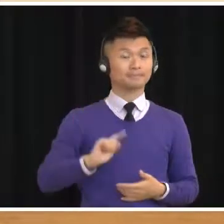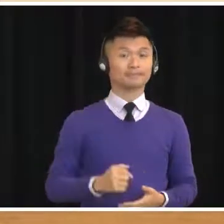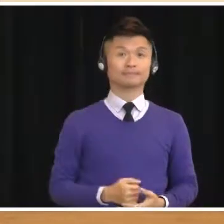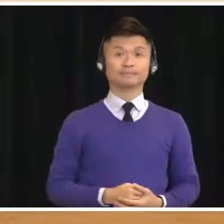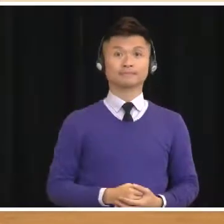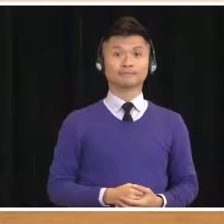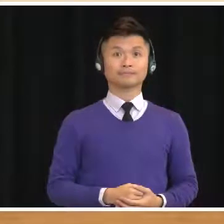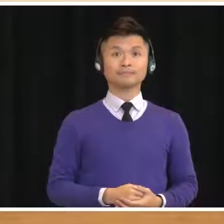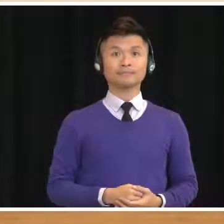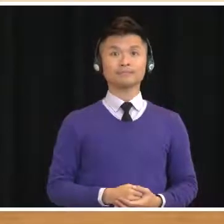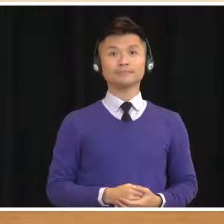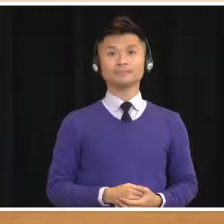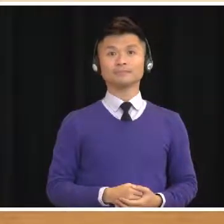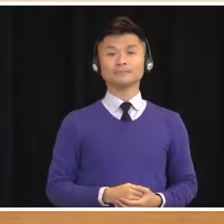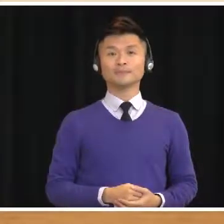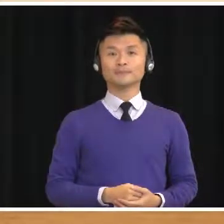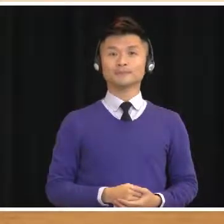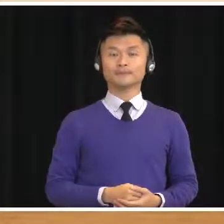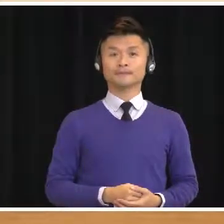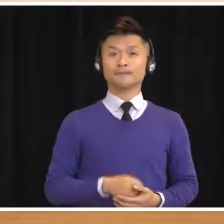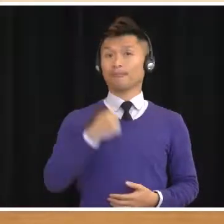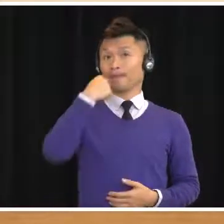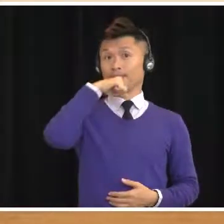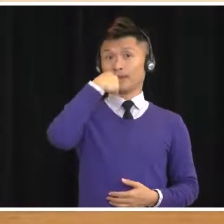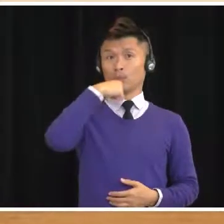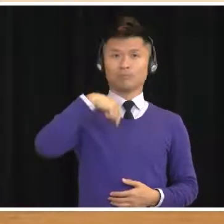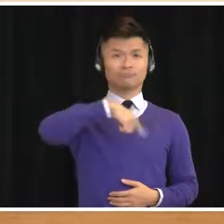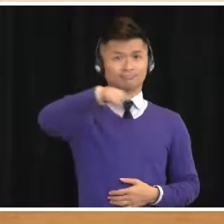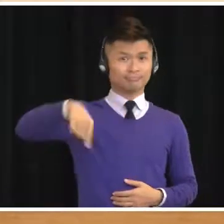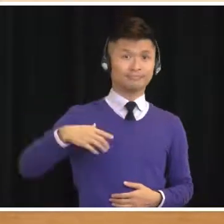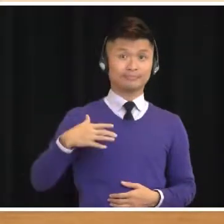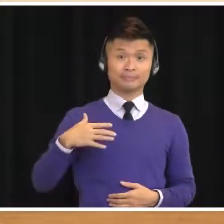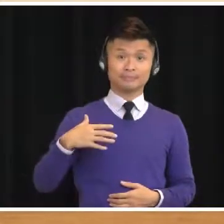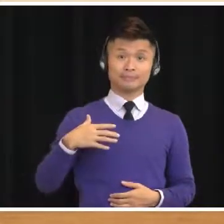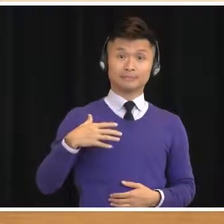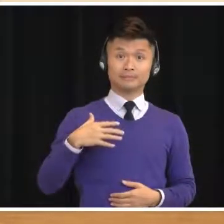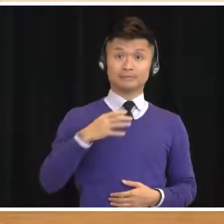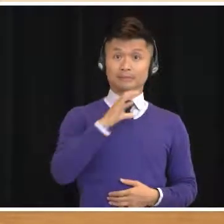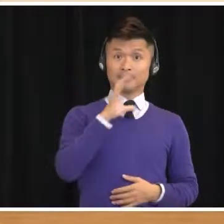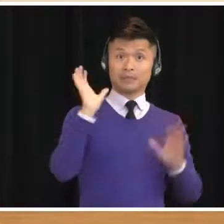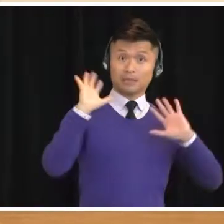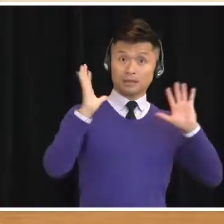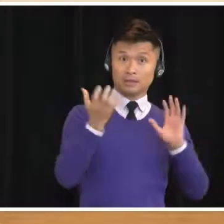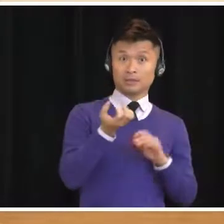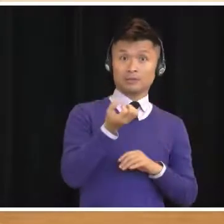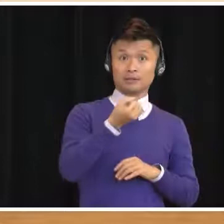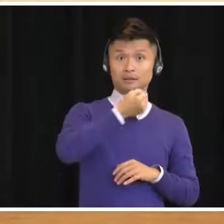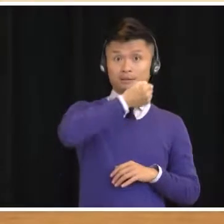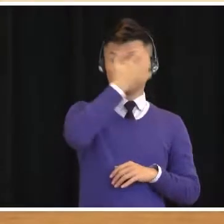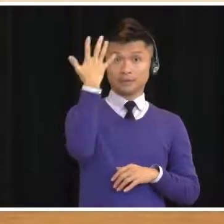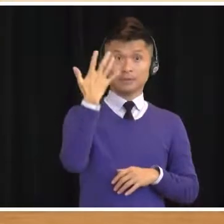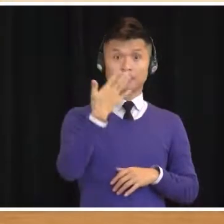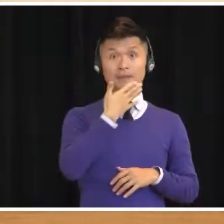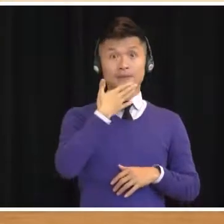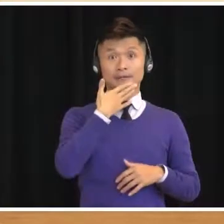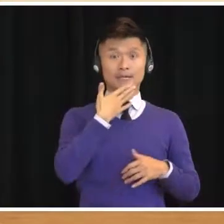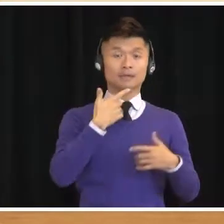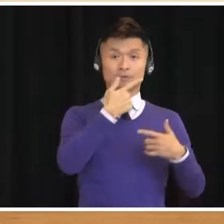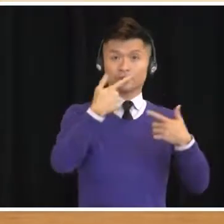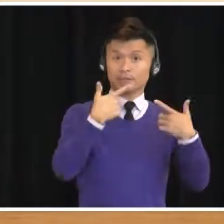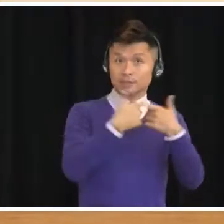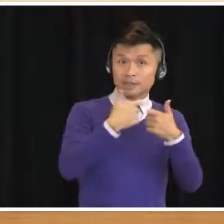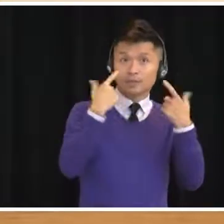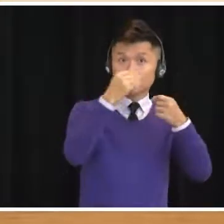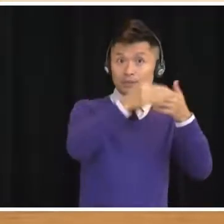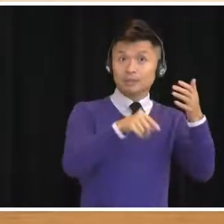in Taiwan, and I wonder, is there an official position or guidance on it? When I read